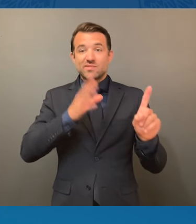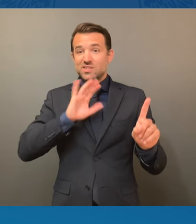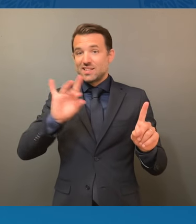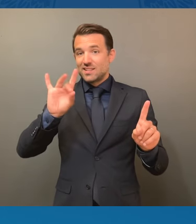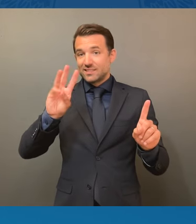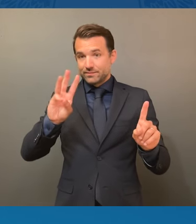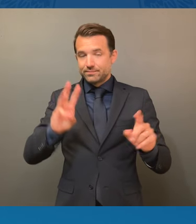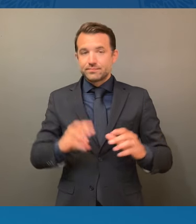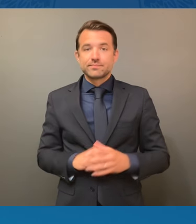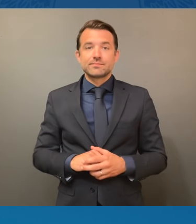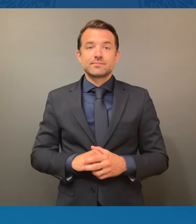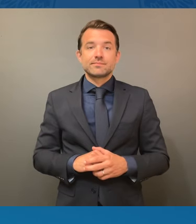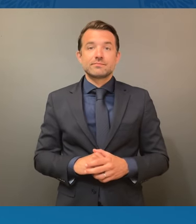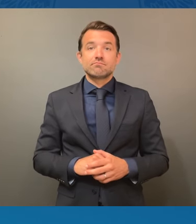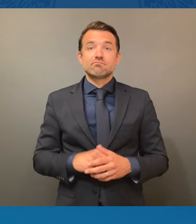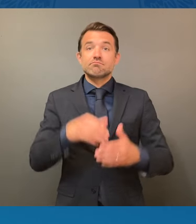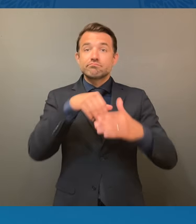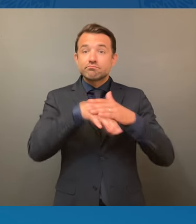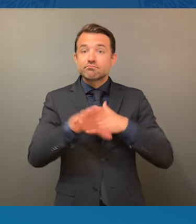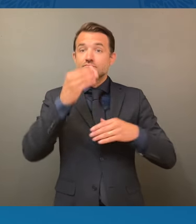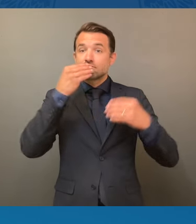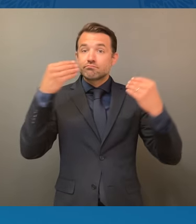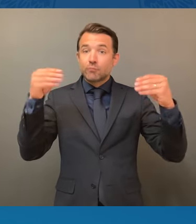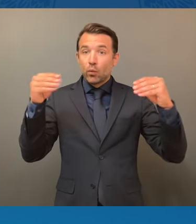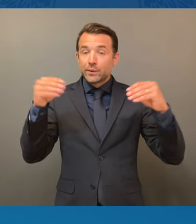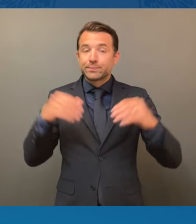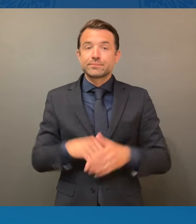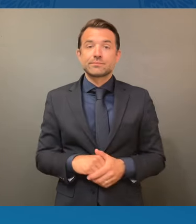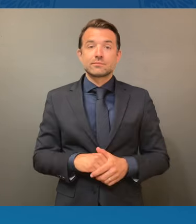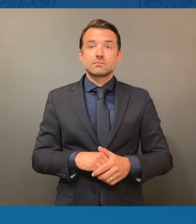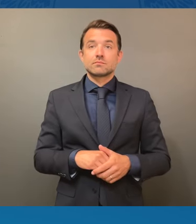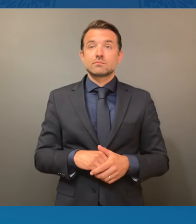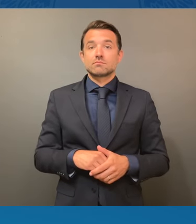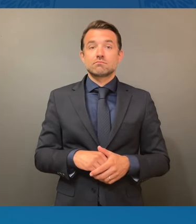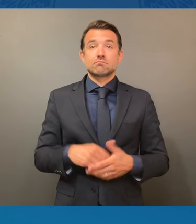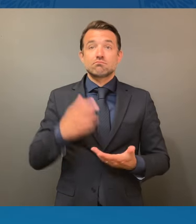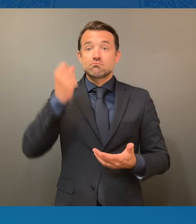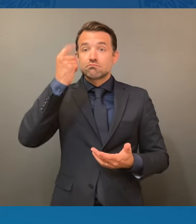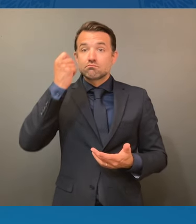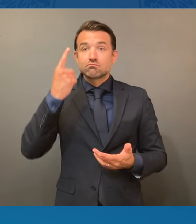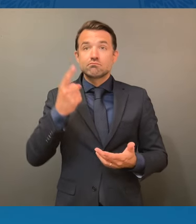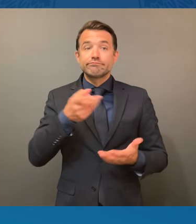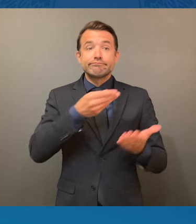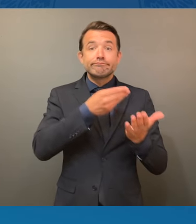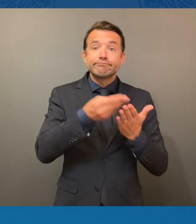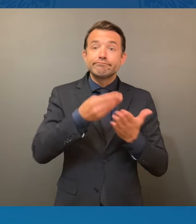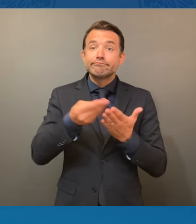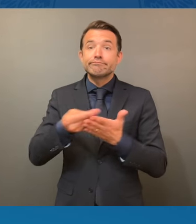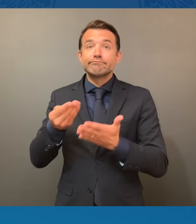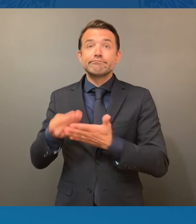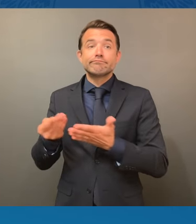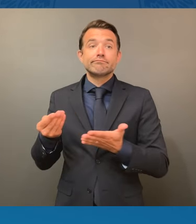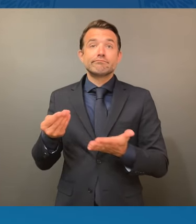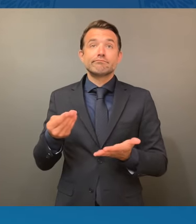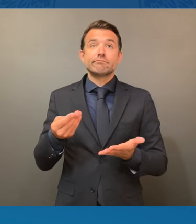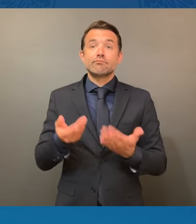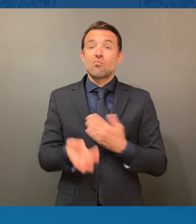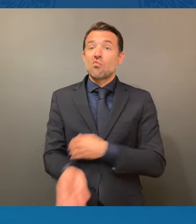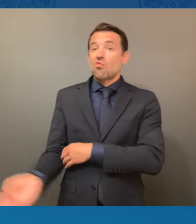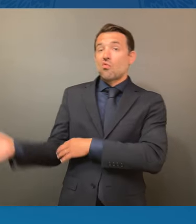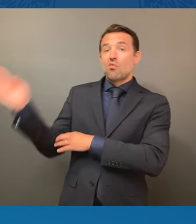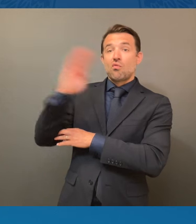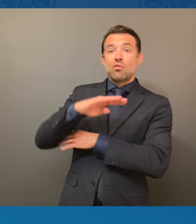who went to the grocery store after, as she often did, spending the day with her husband